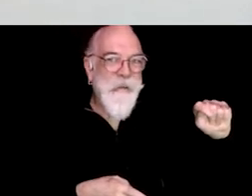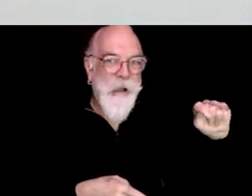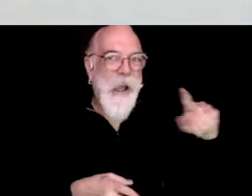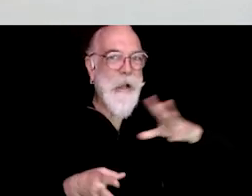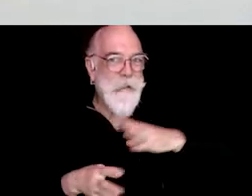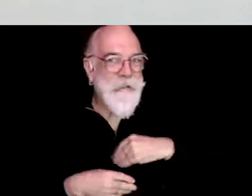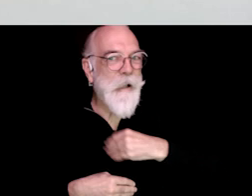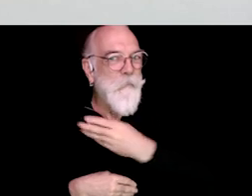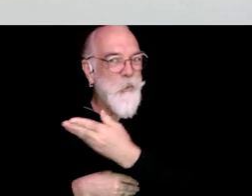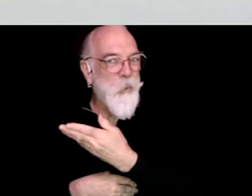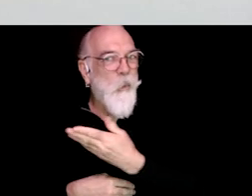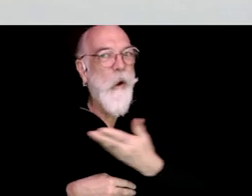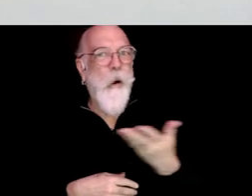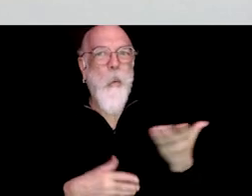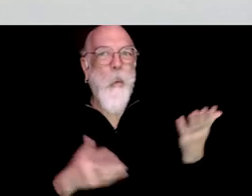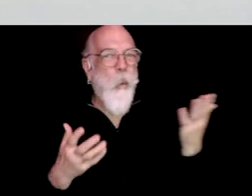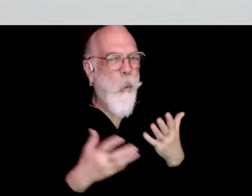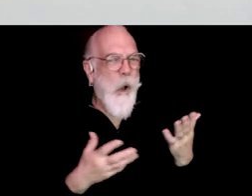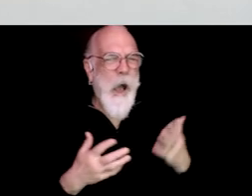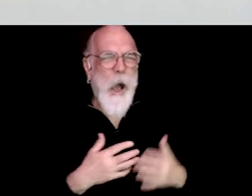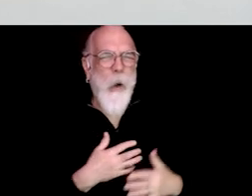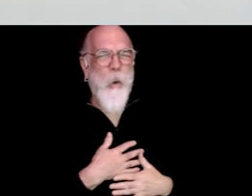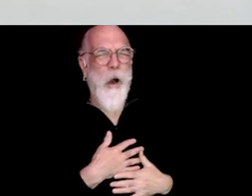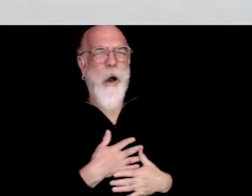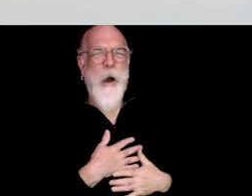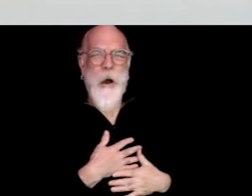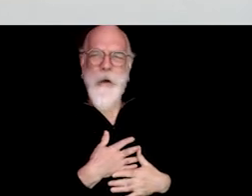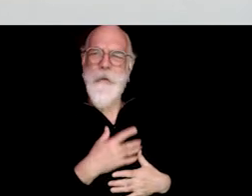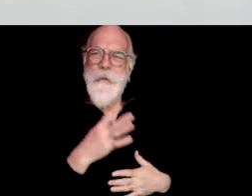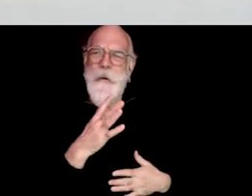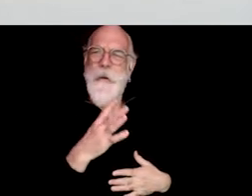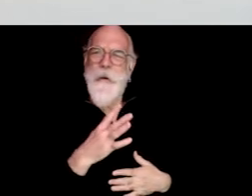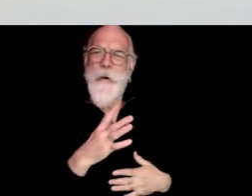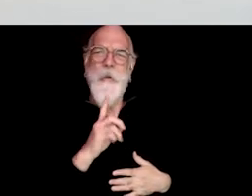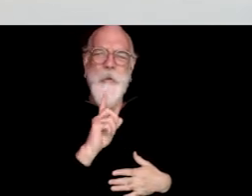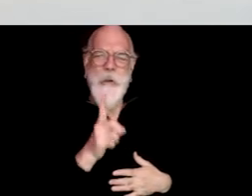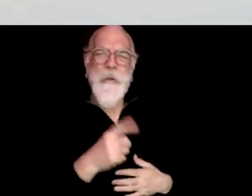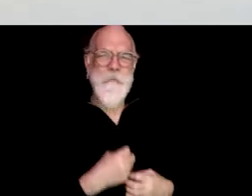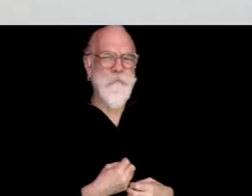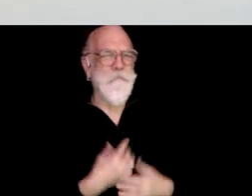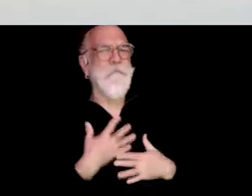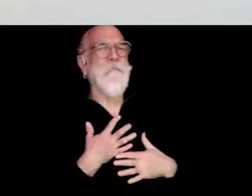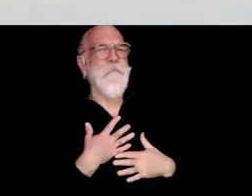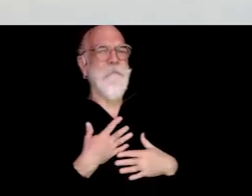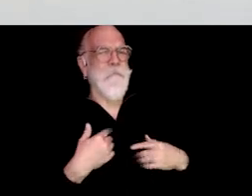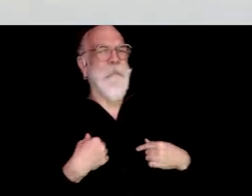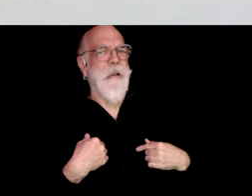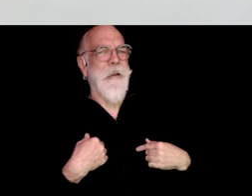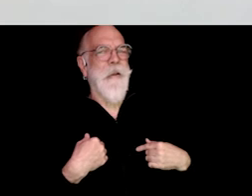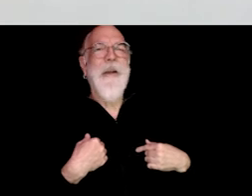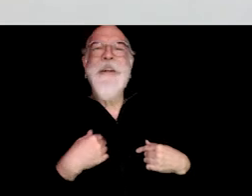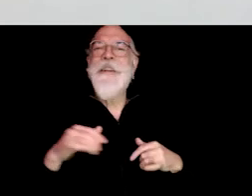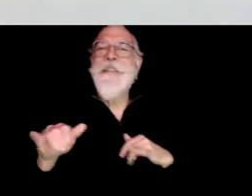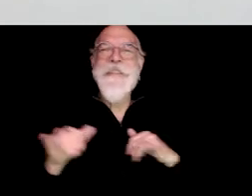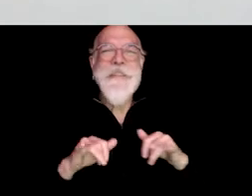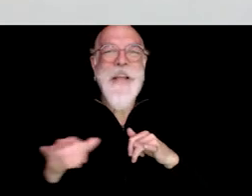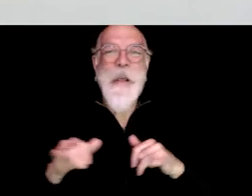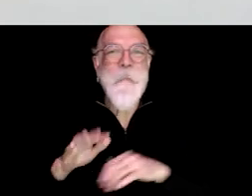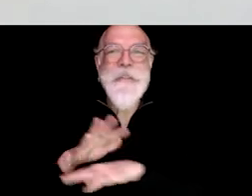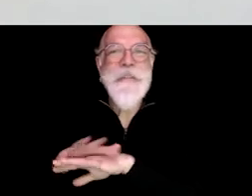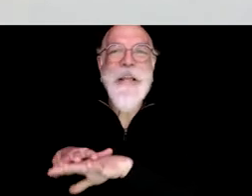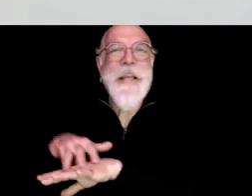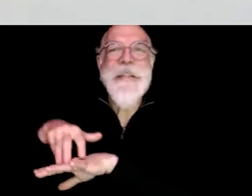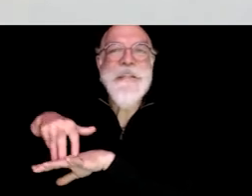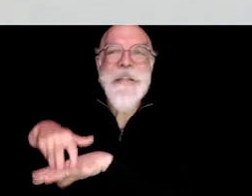the world. And I think it spoke to me as the way that Indigenous science works, right? It's like a